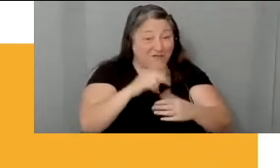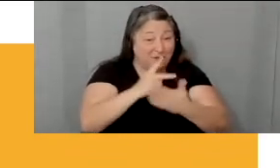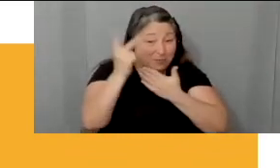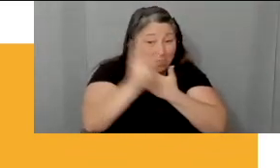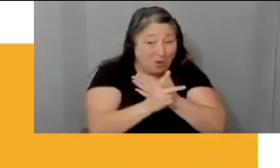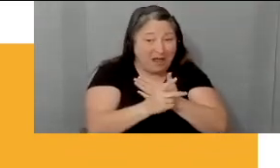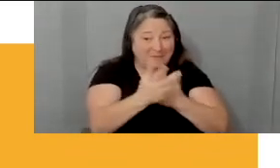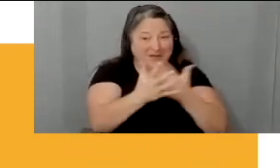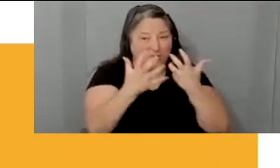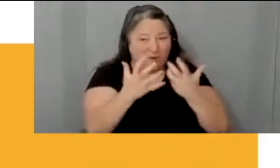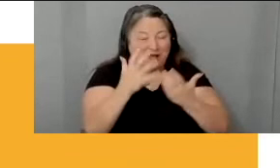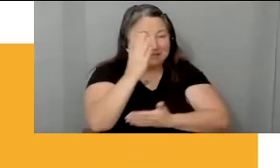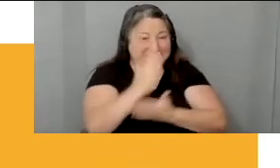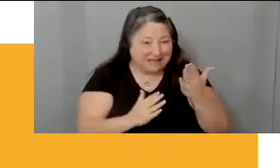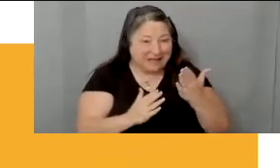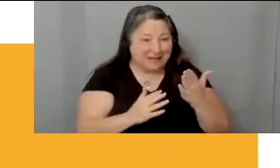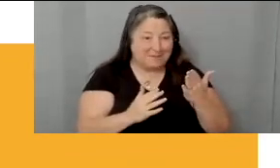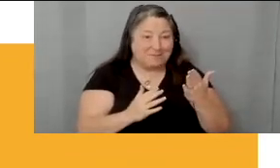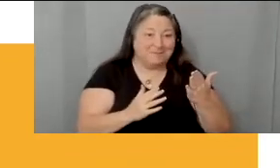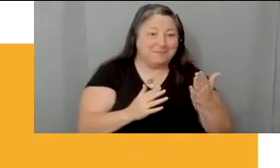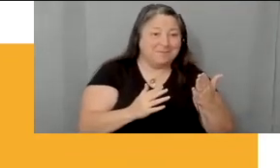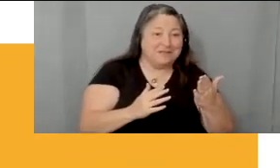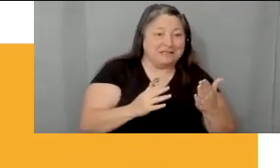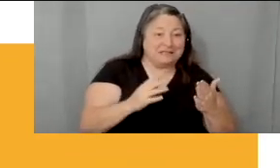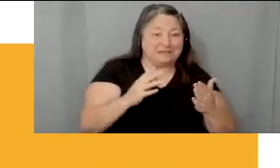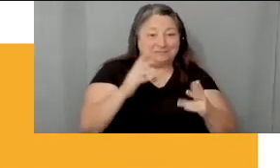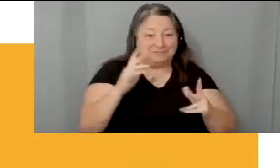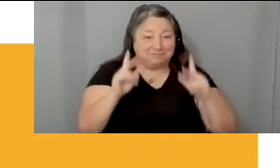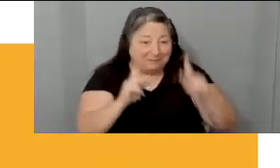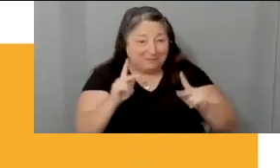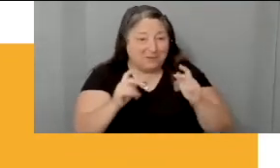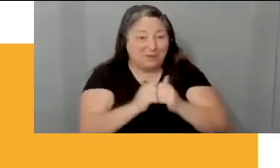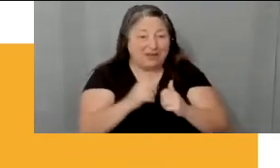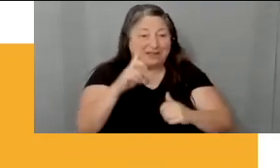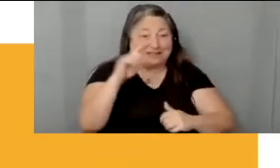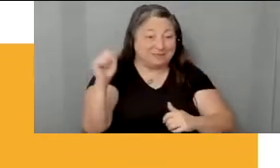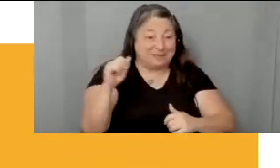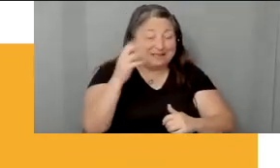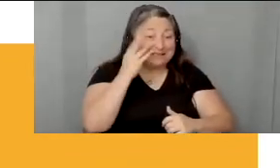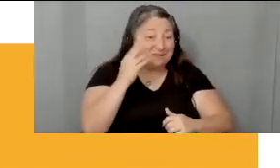some lived disability experience, please email